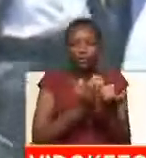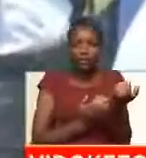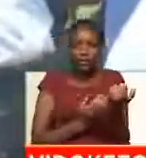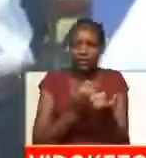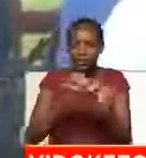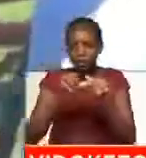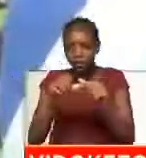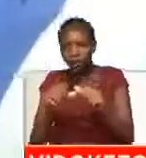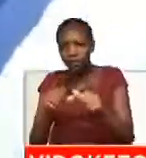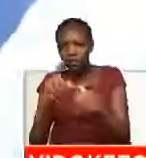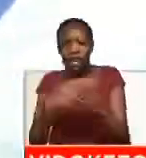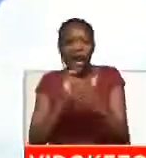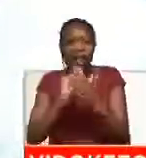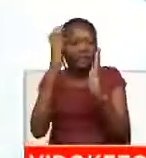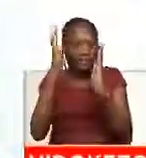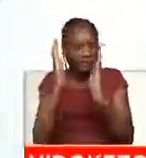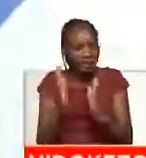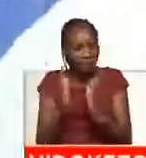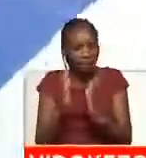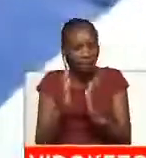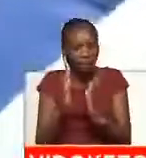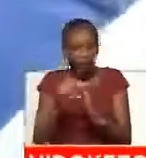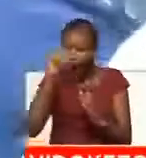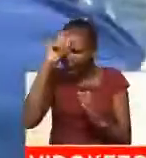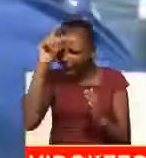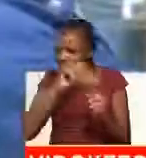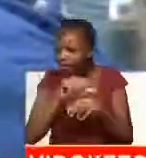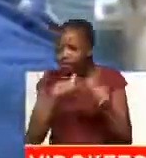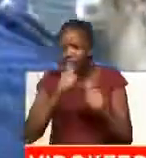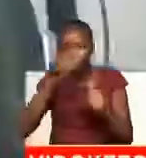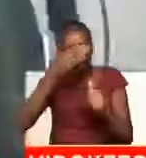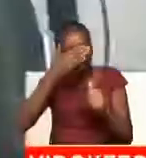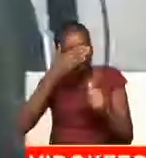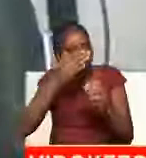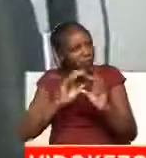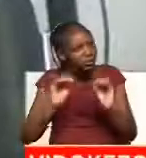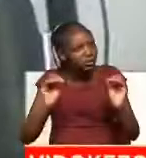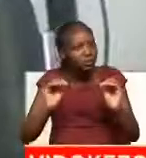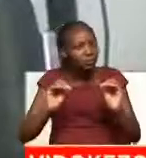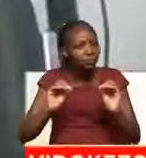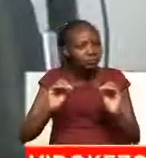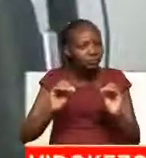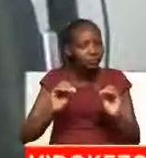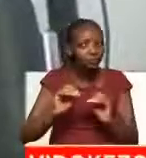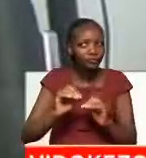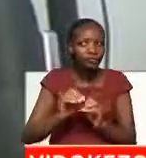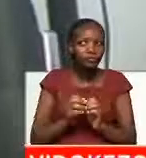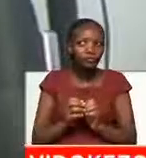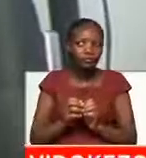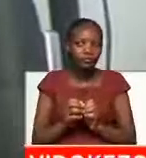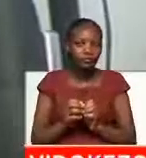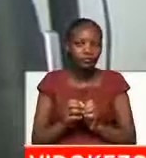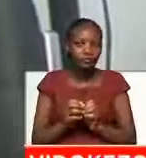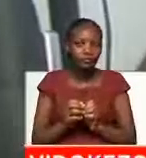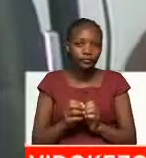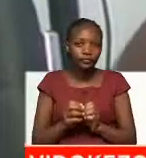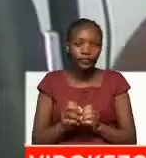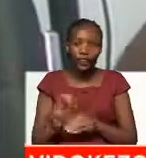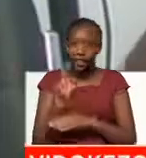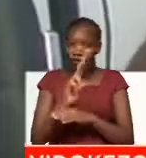na Wakenya wasio na ufahamu wa utaratibu wa kuvalia barakoa. It should be able to seal the